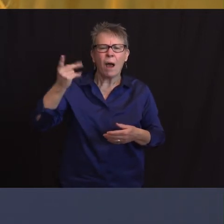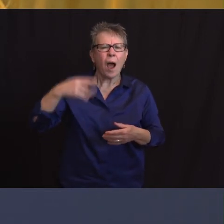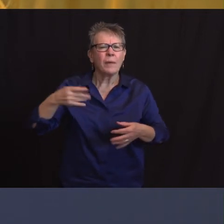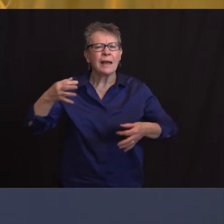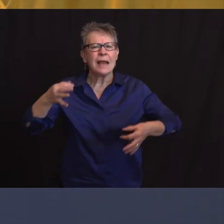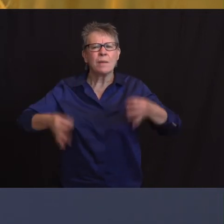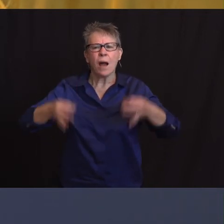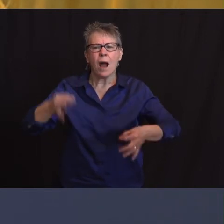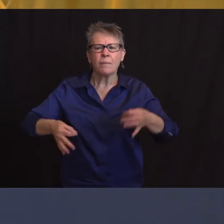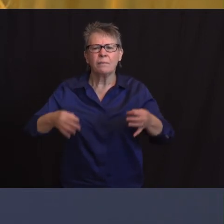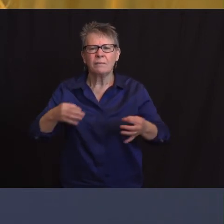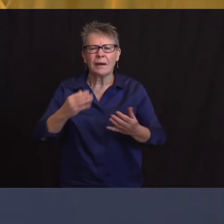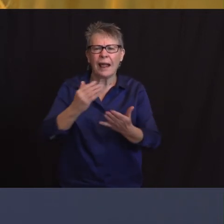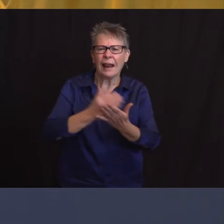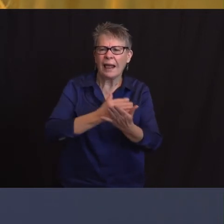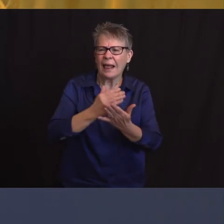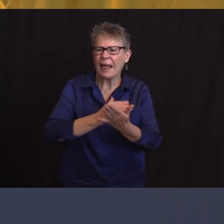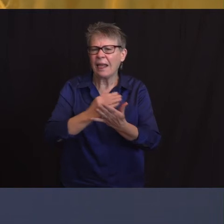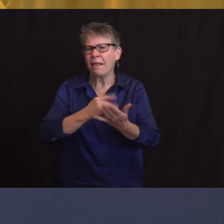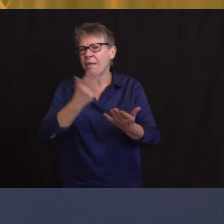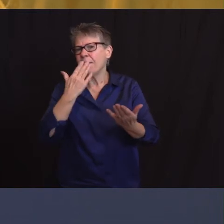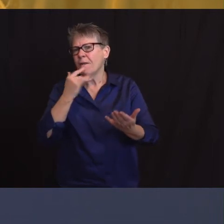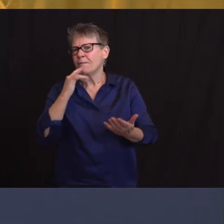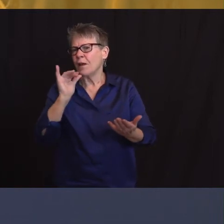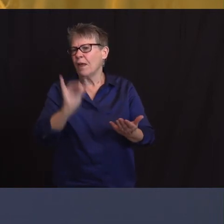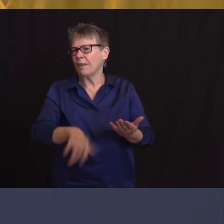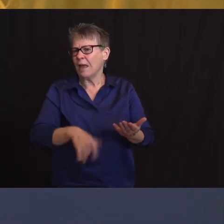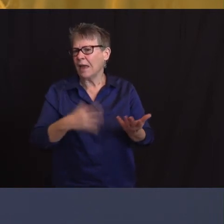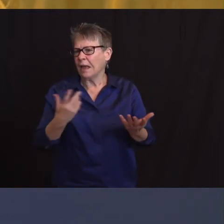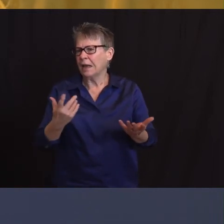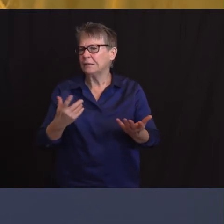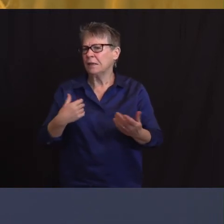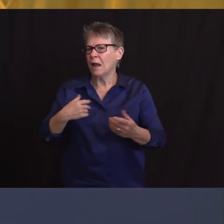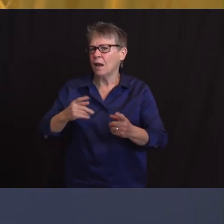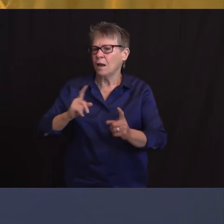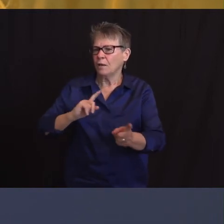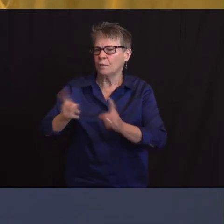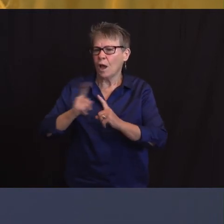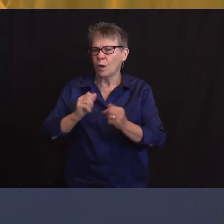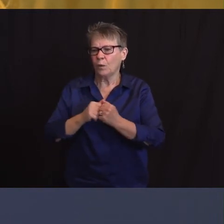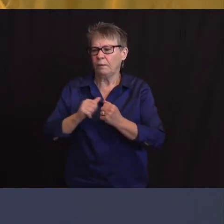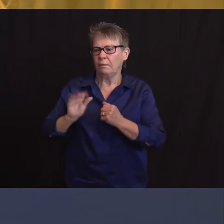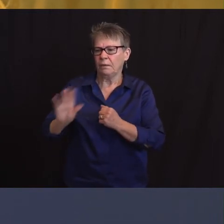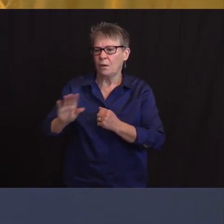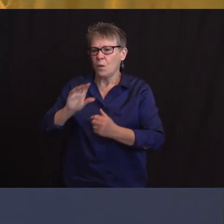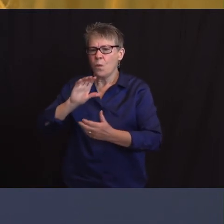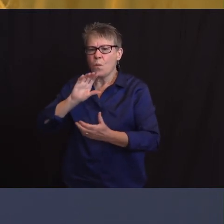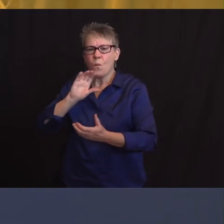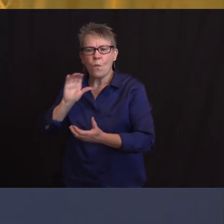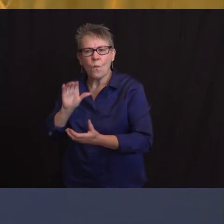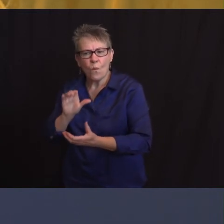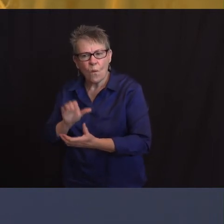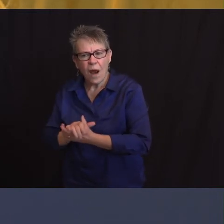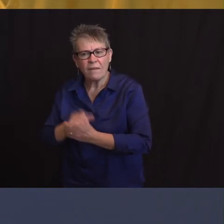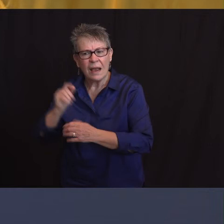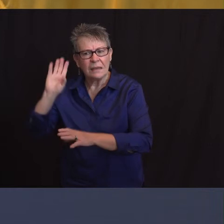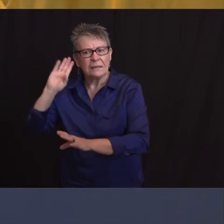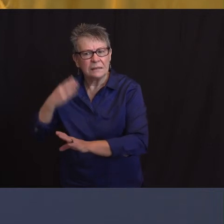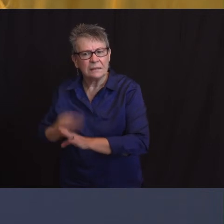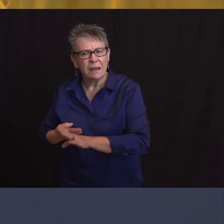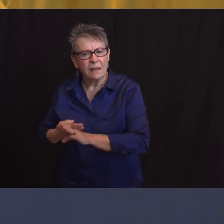both his widow and son after I had said that, and they were very